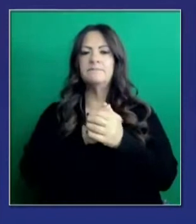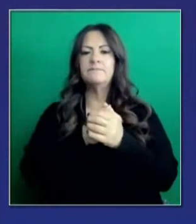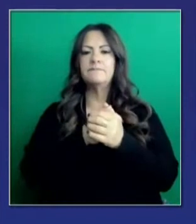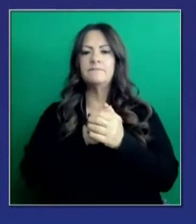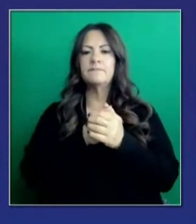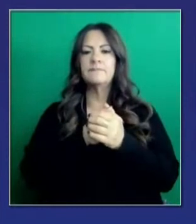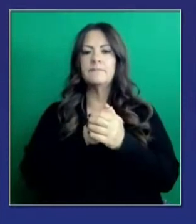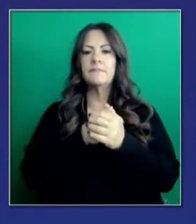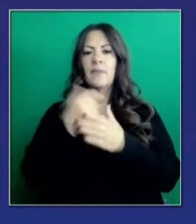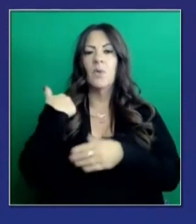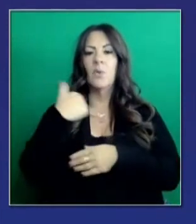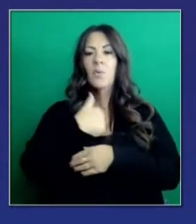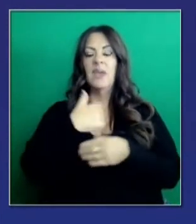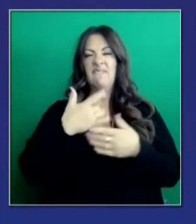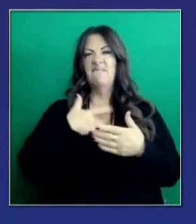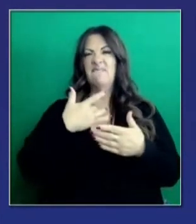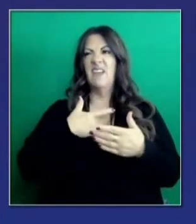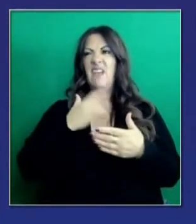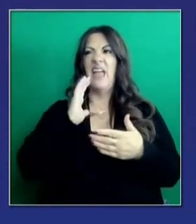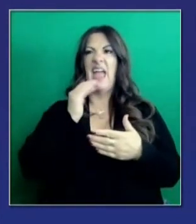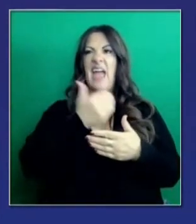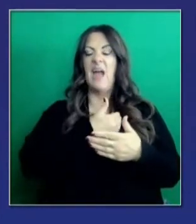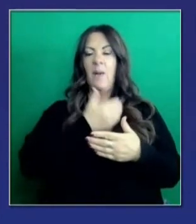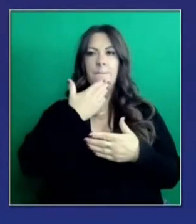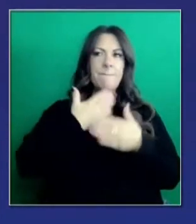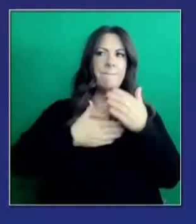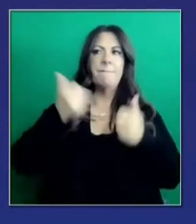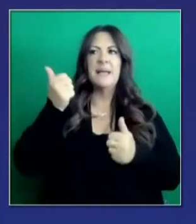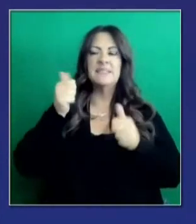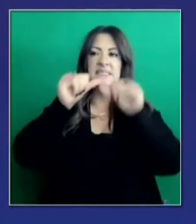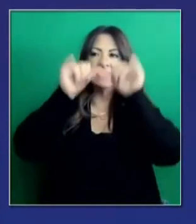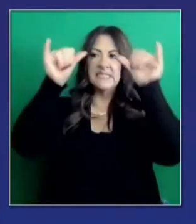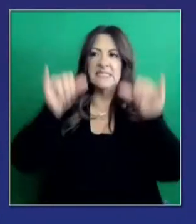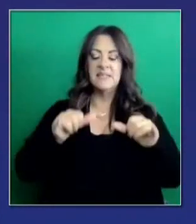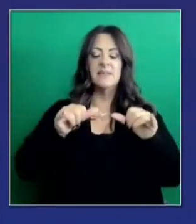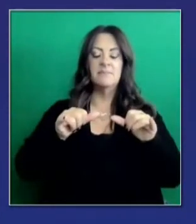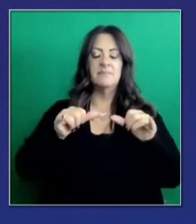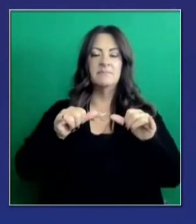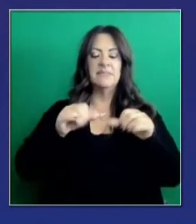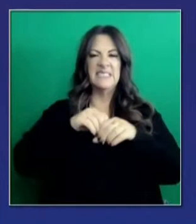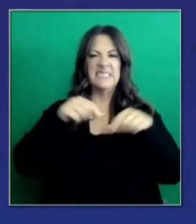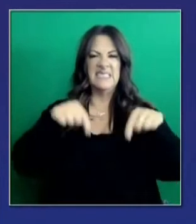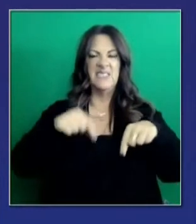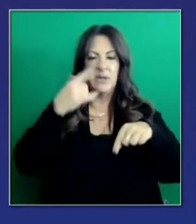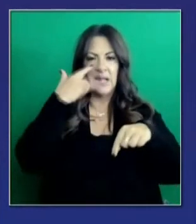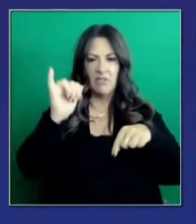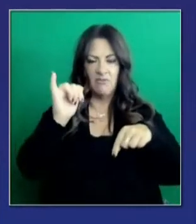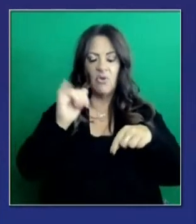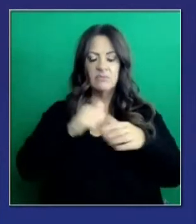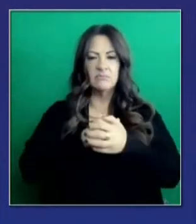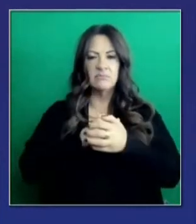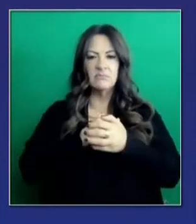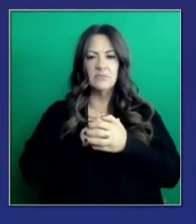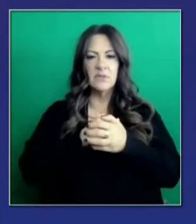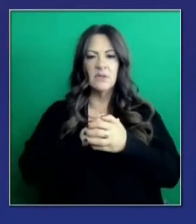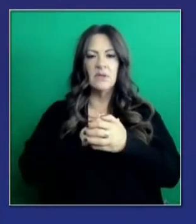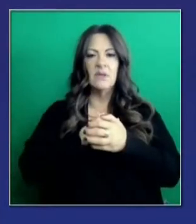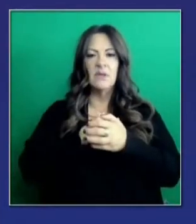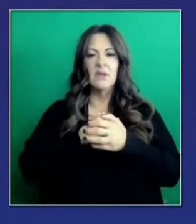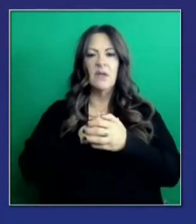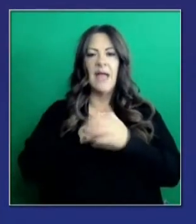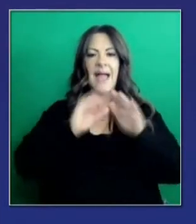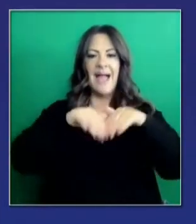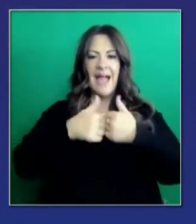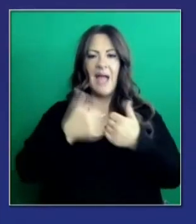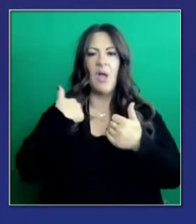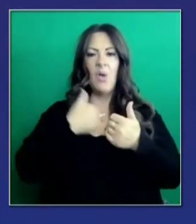most comprehensive end-to-end system of its type in the United States. But again, we acknowledge it's in its pilot phase. Again, we'll talk more about that in